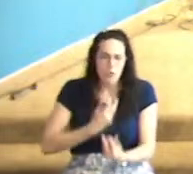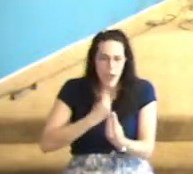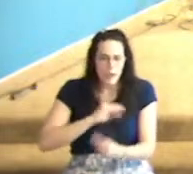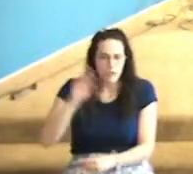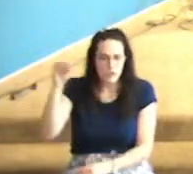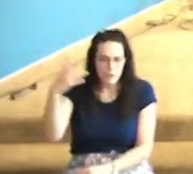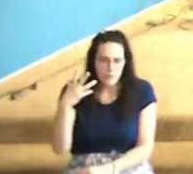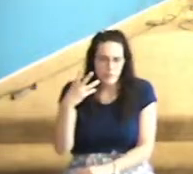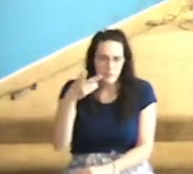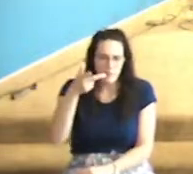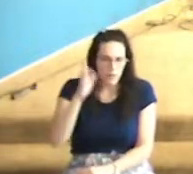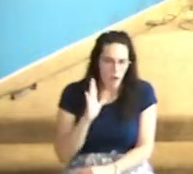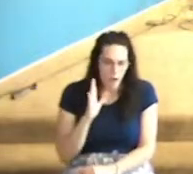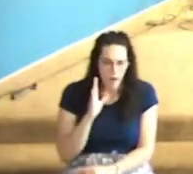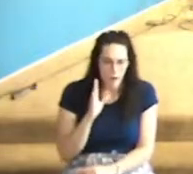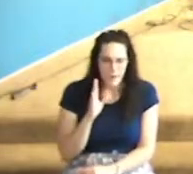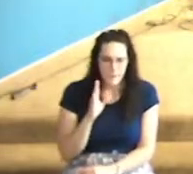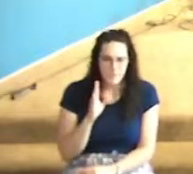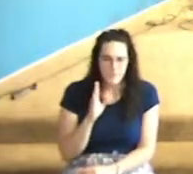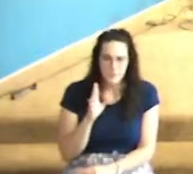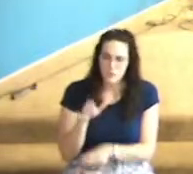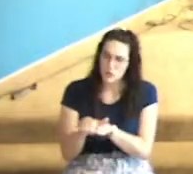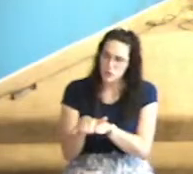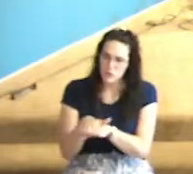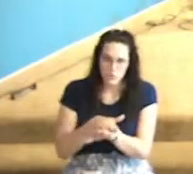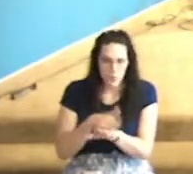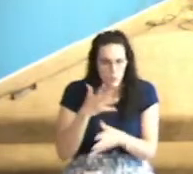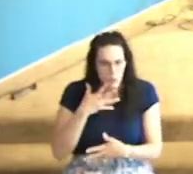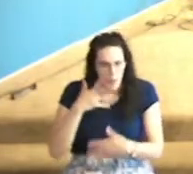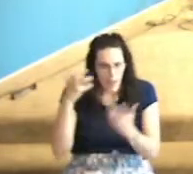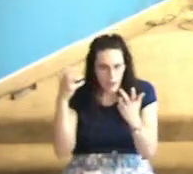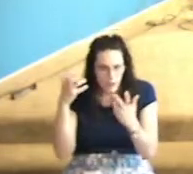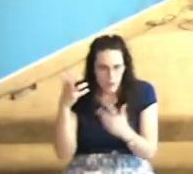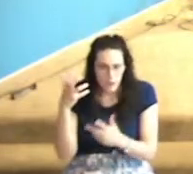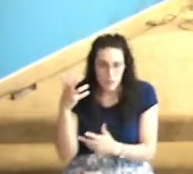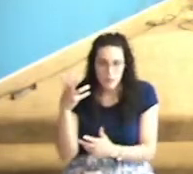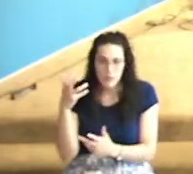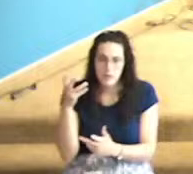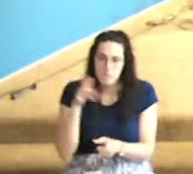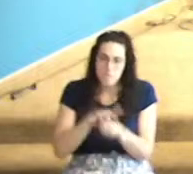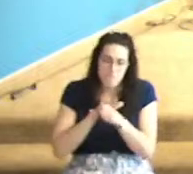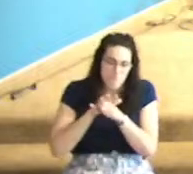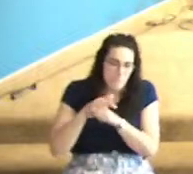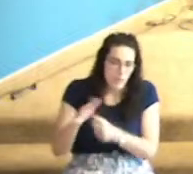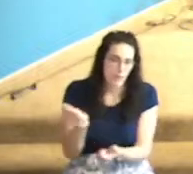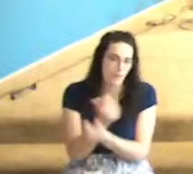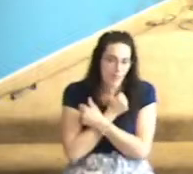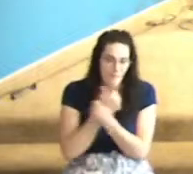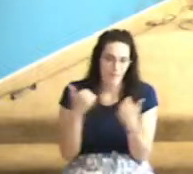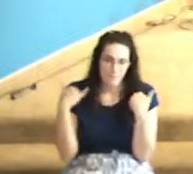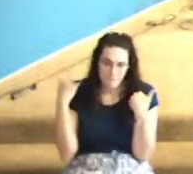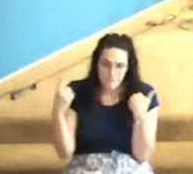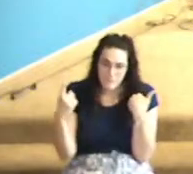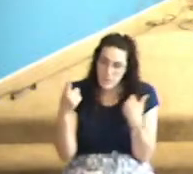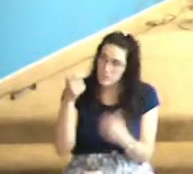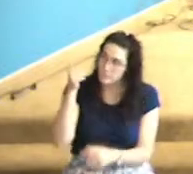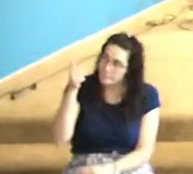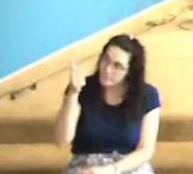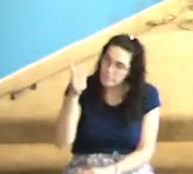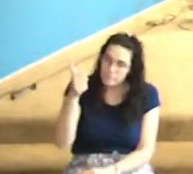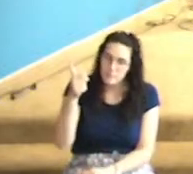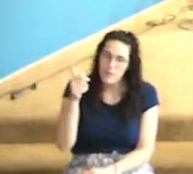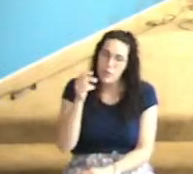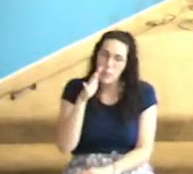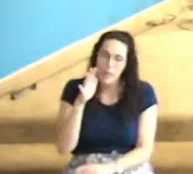and compassionate God, slow to anger and abounding in love, a God who relents